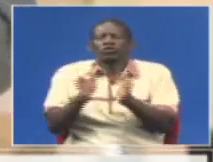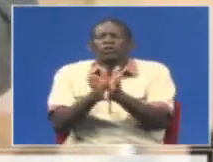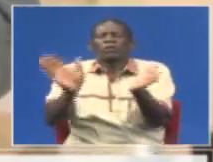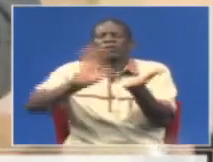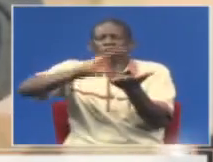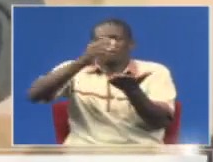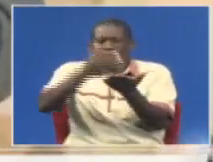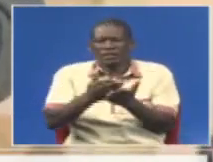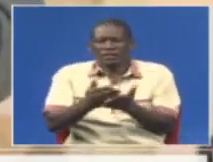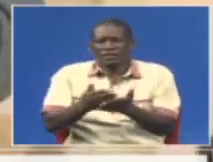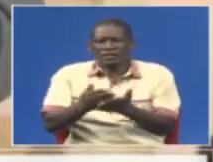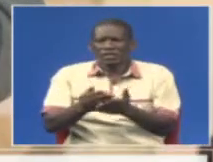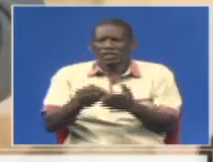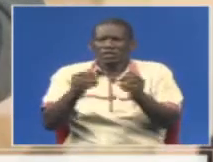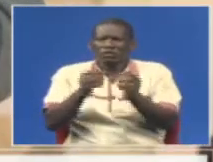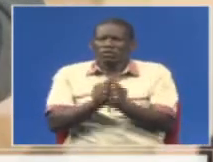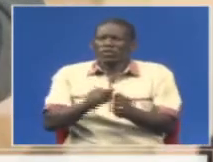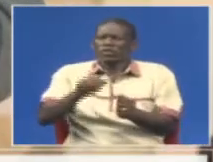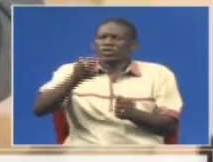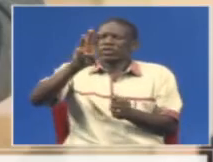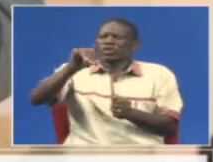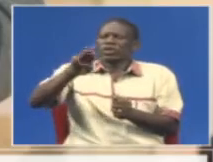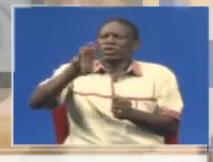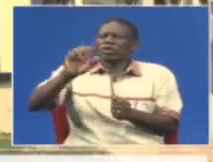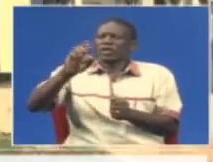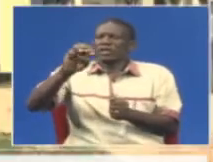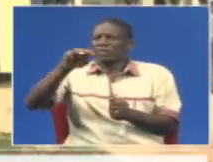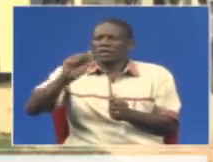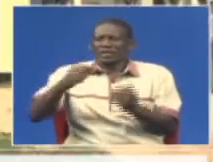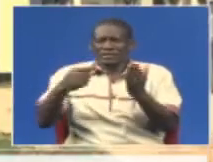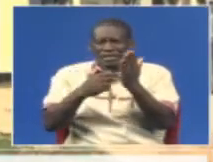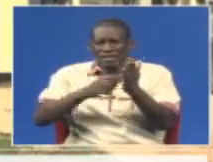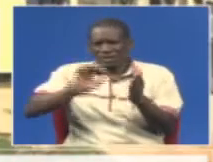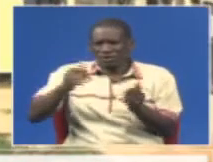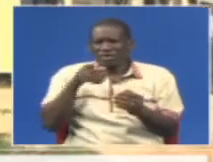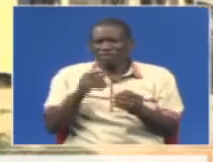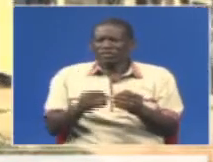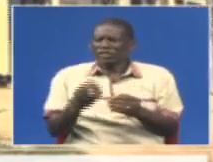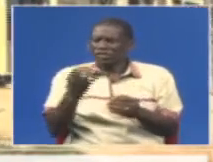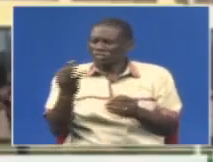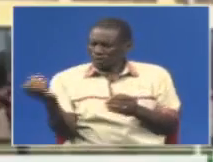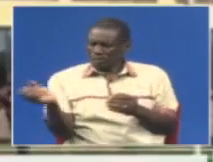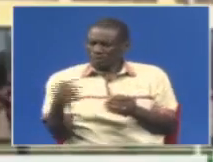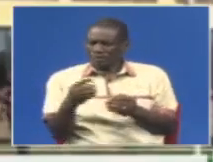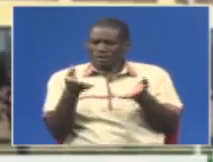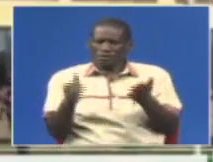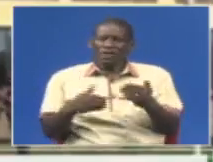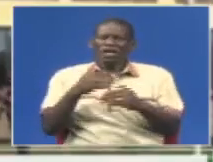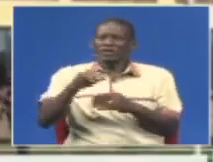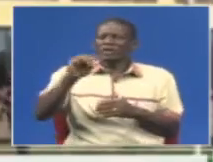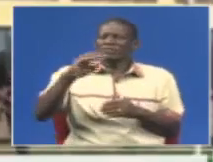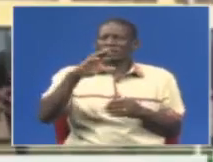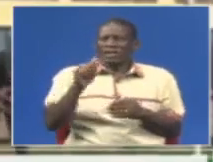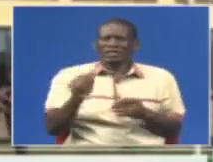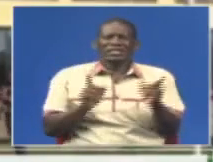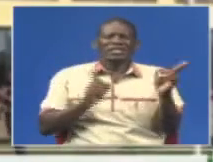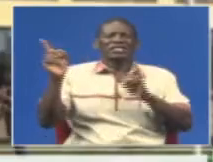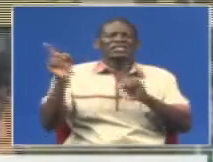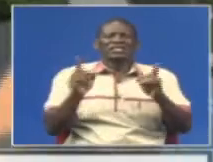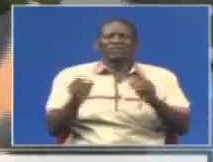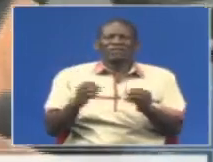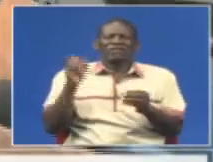funds at the Andrew Madime-led Taita Taveta County. It comes less than 3 months after MCAs traveled